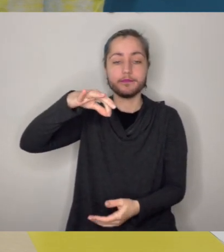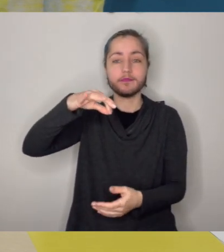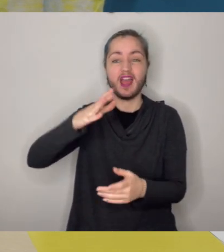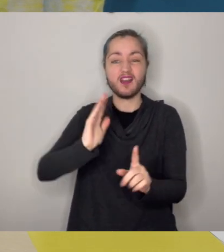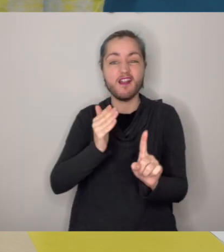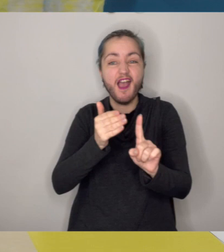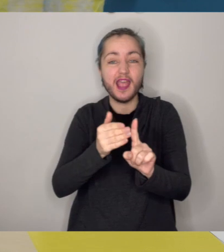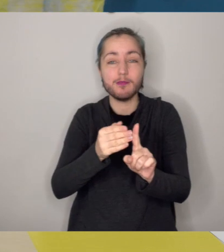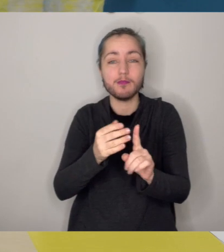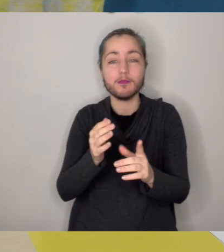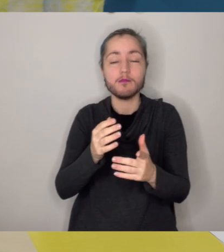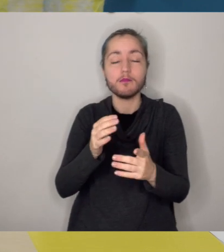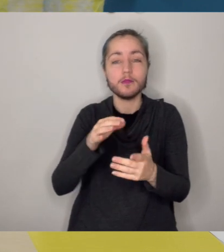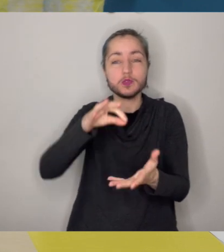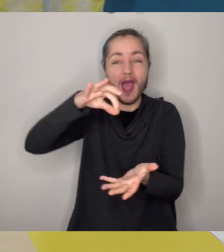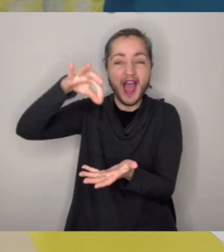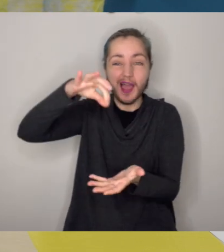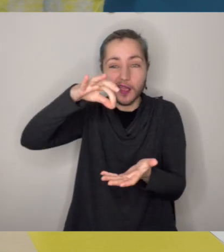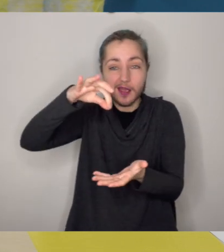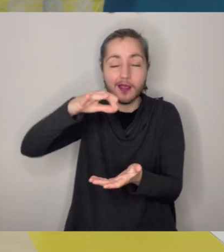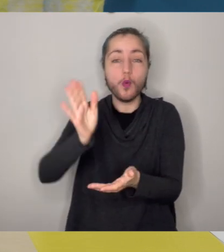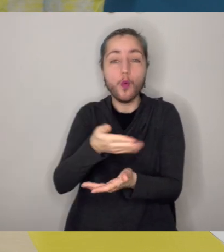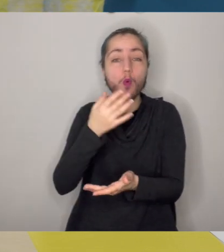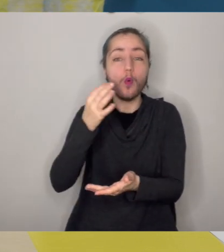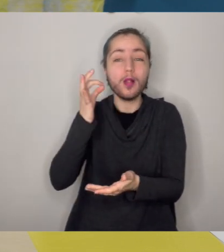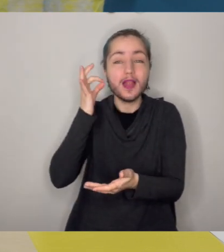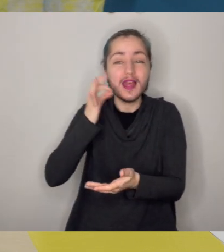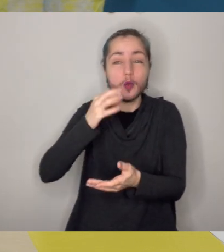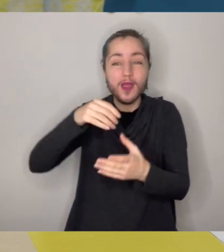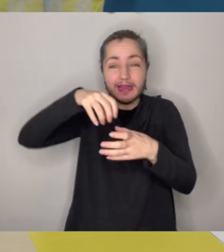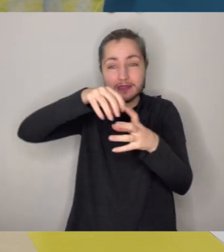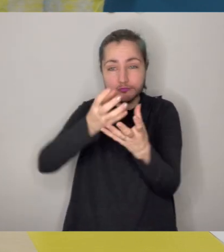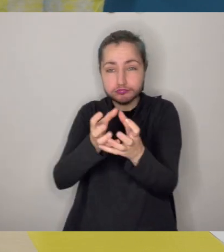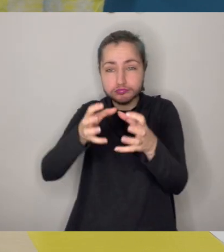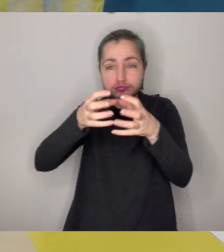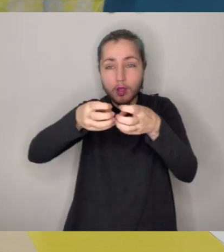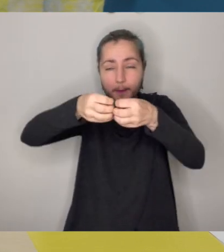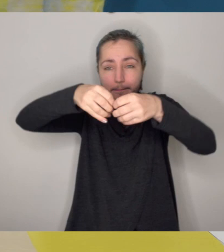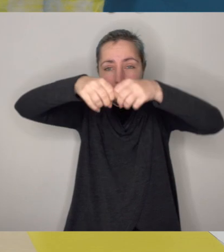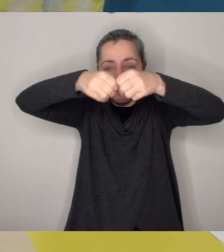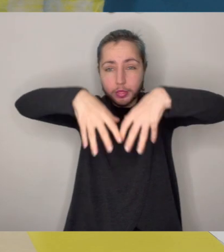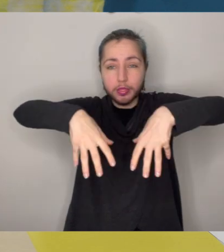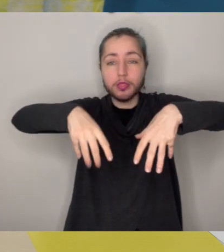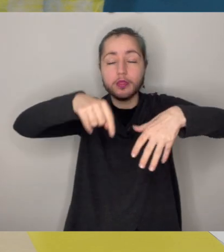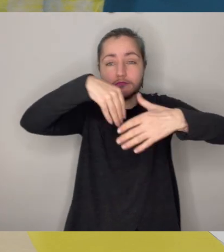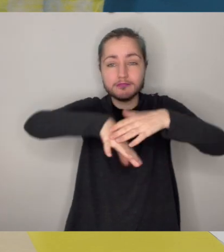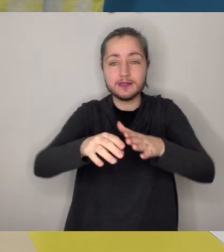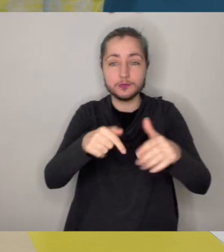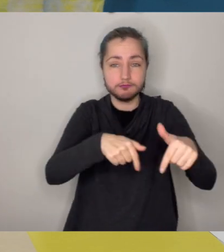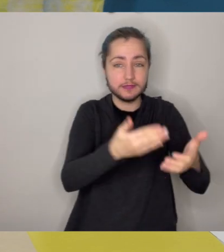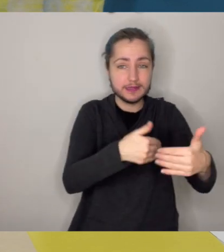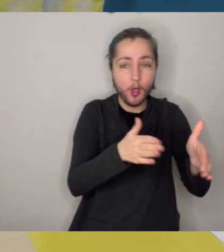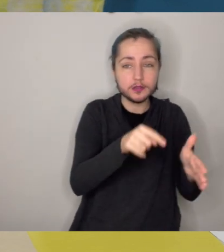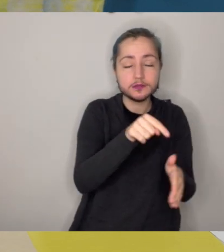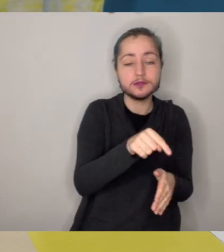up and then try and kind of hang it until that bursts, and then the liquid from the